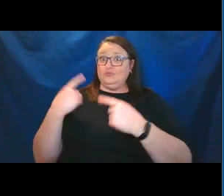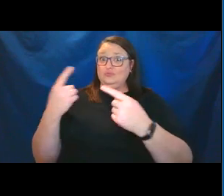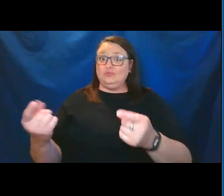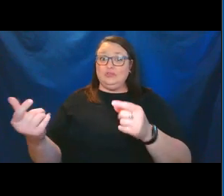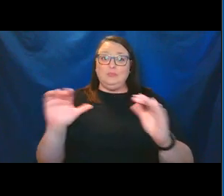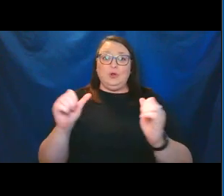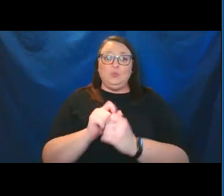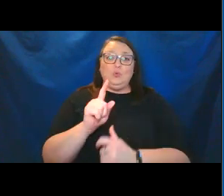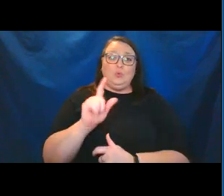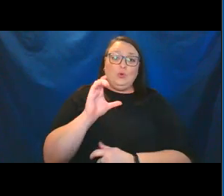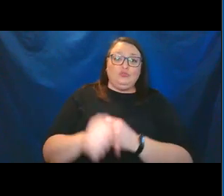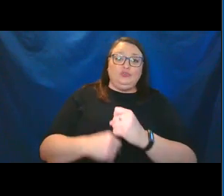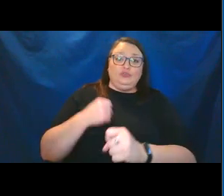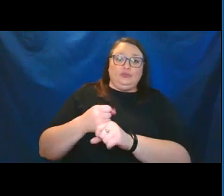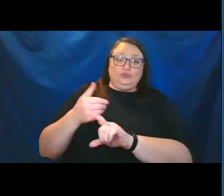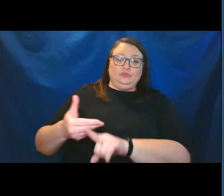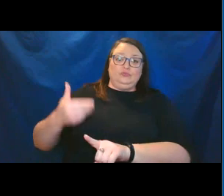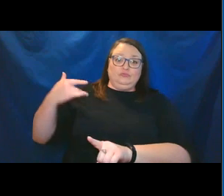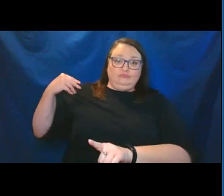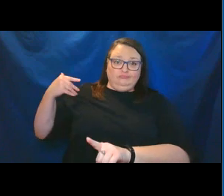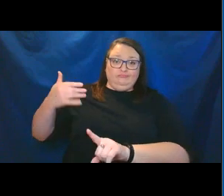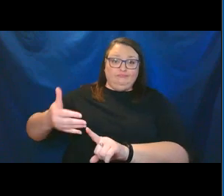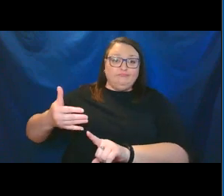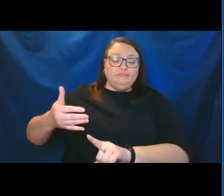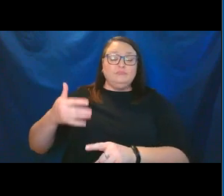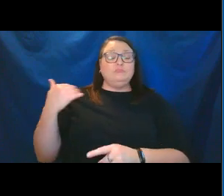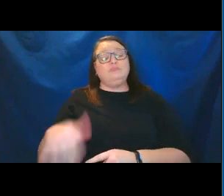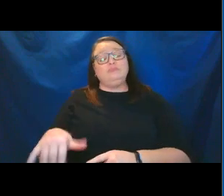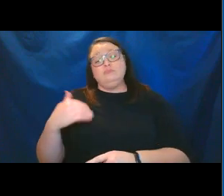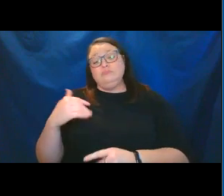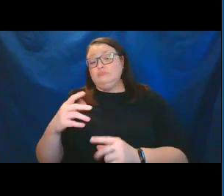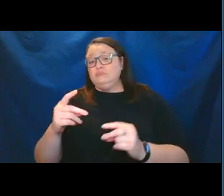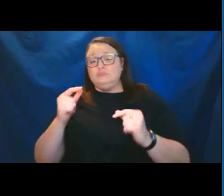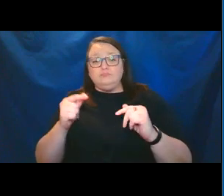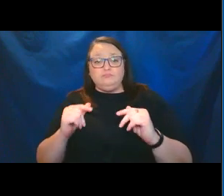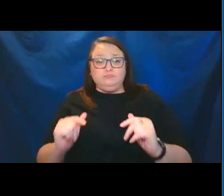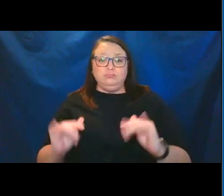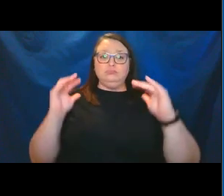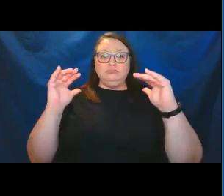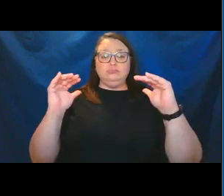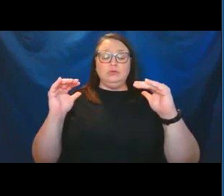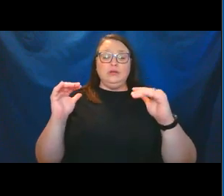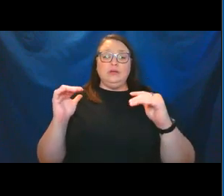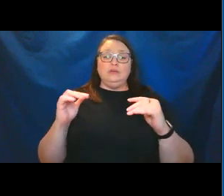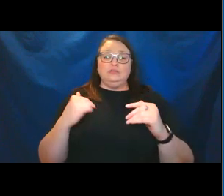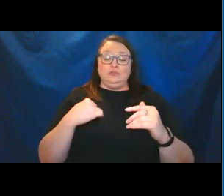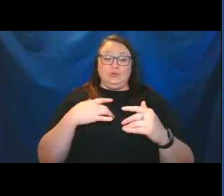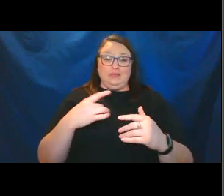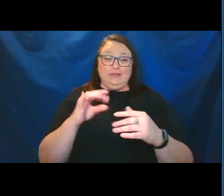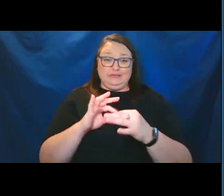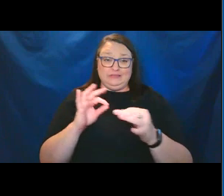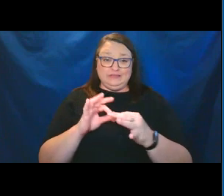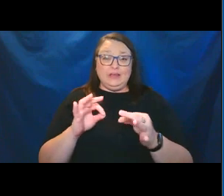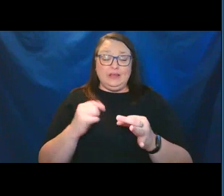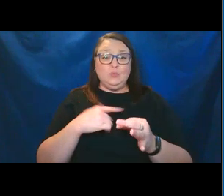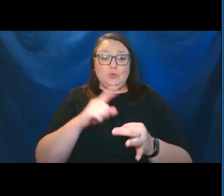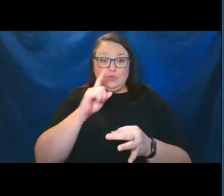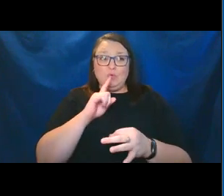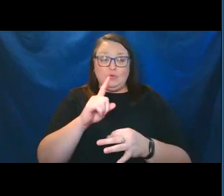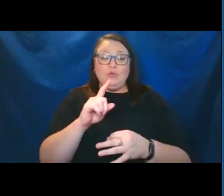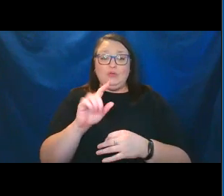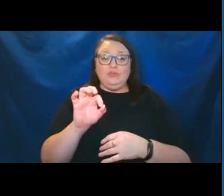century before that. And it's just been an enormously rapid increase. So I like to say, you know, we are a true frontline community when it